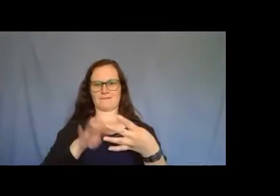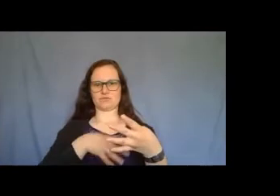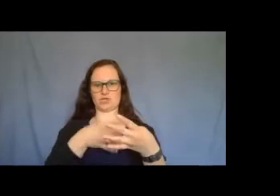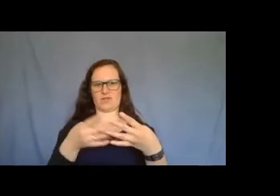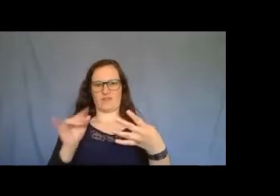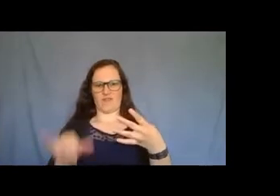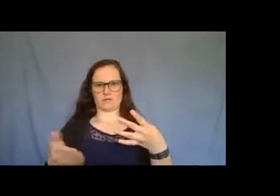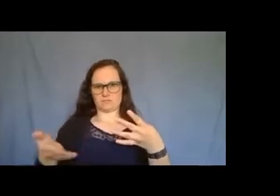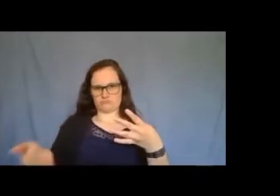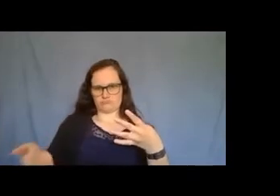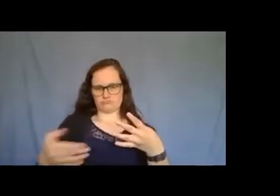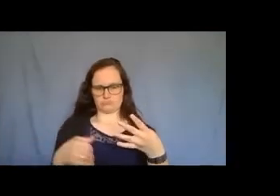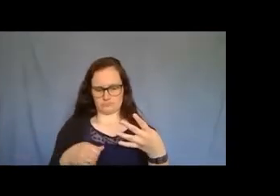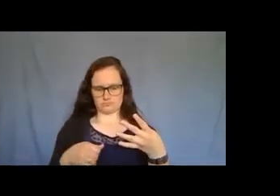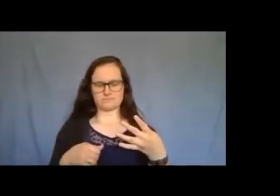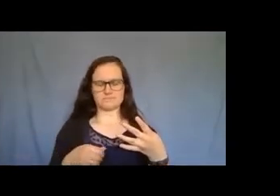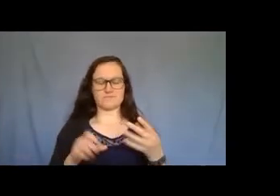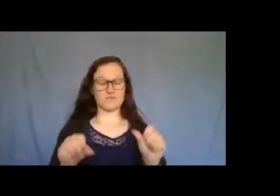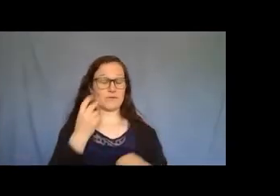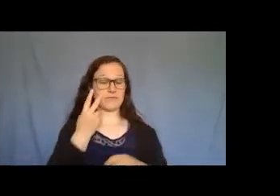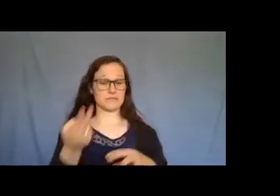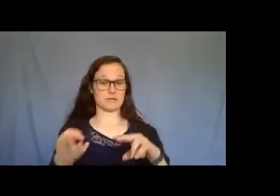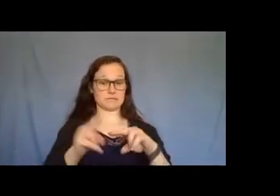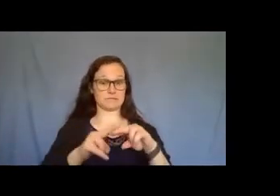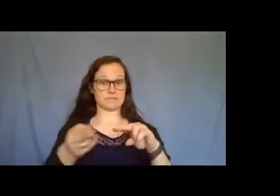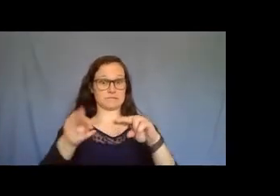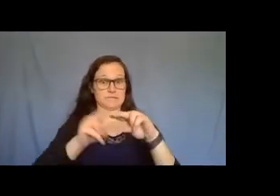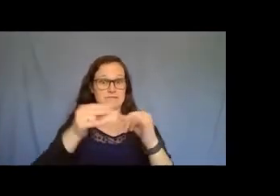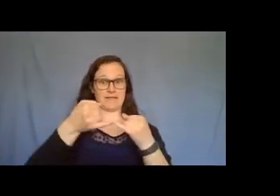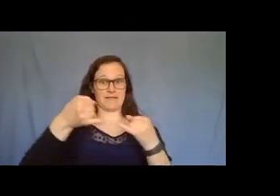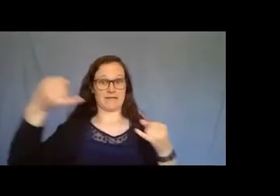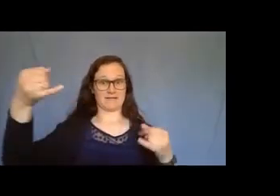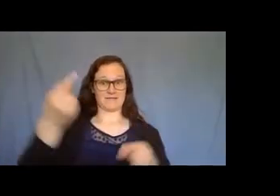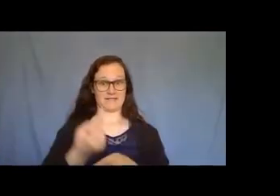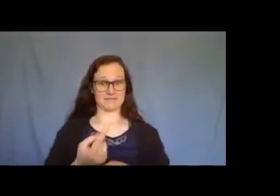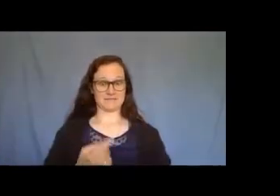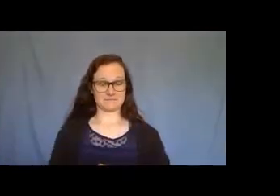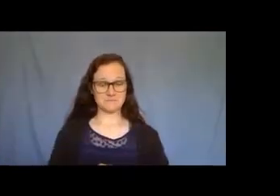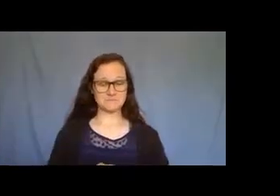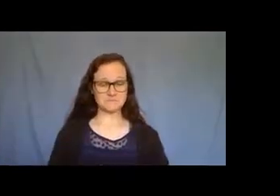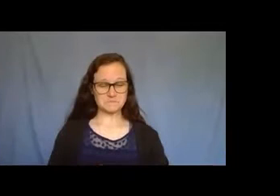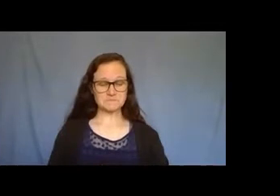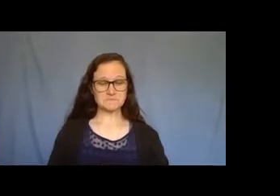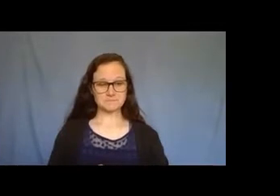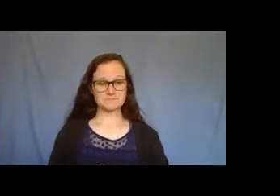You see the increasing line there as hardness increases.